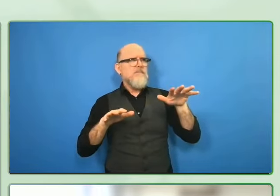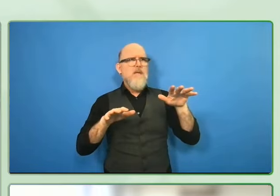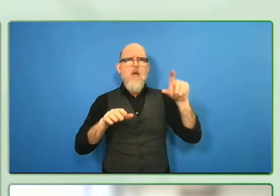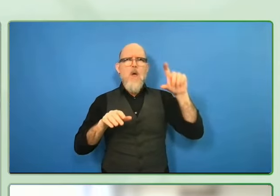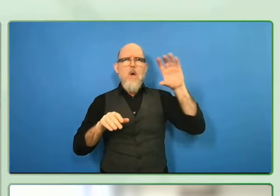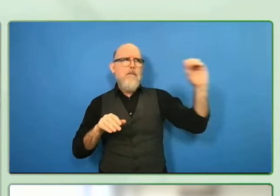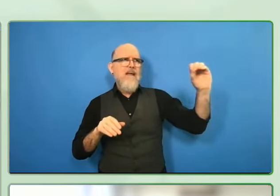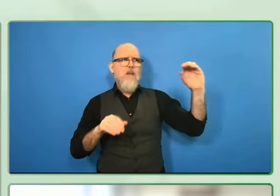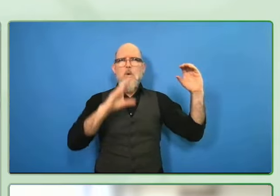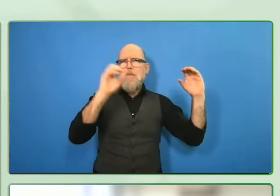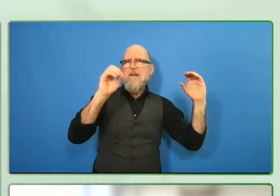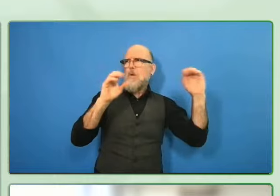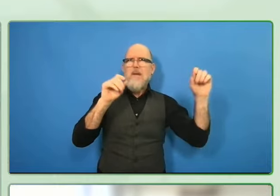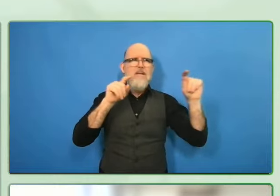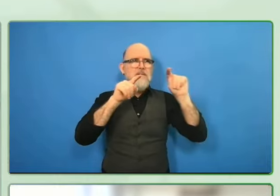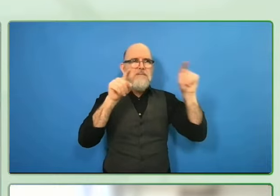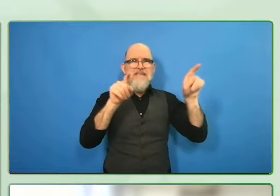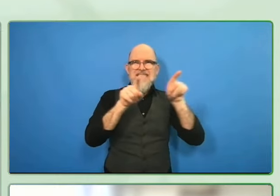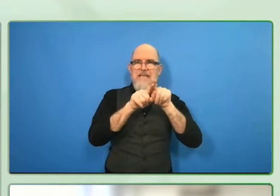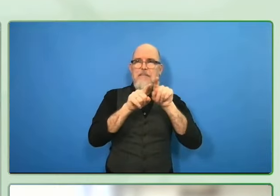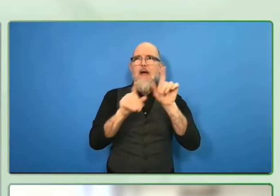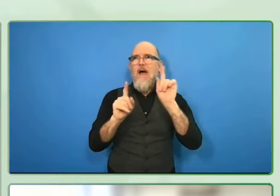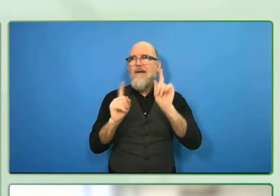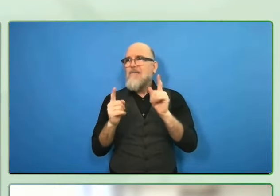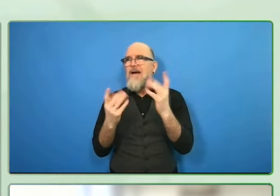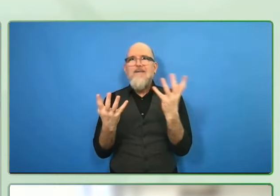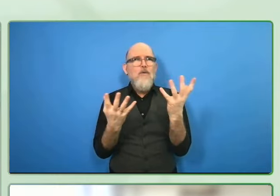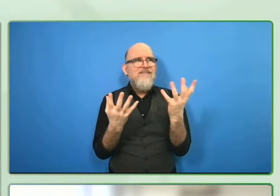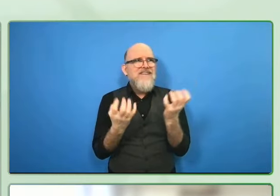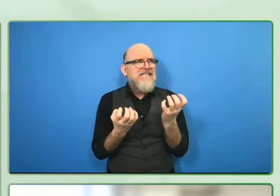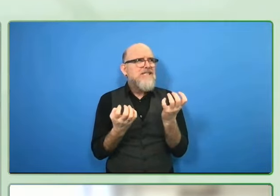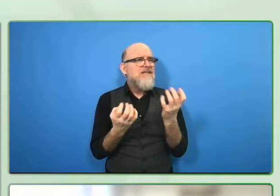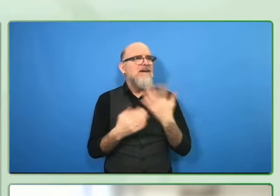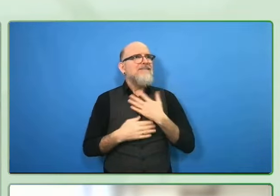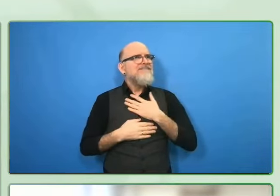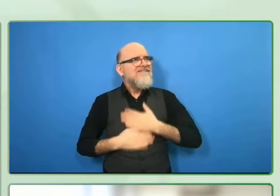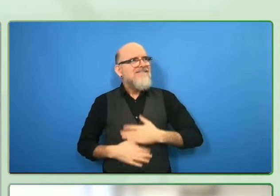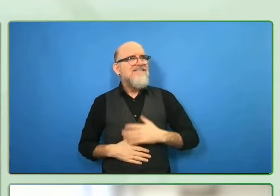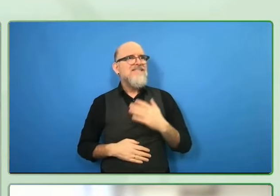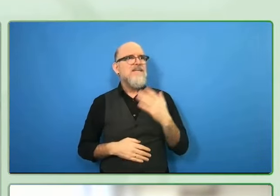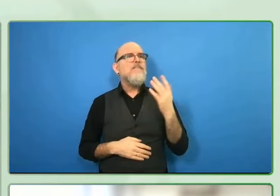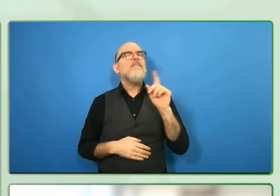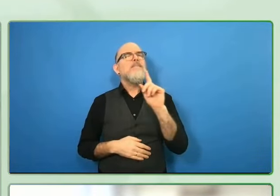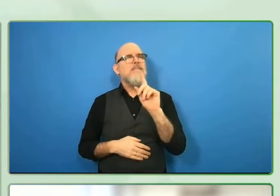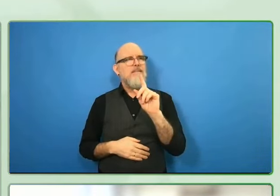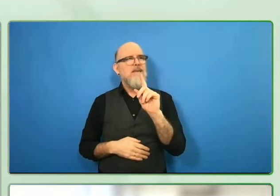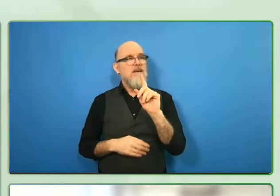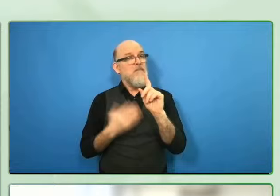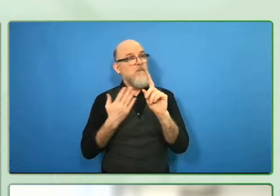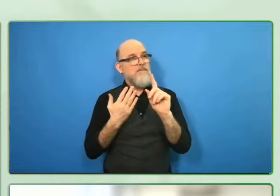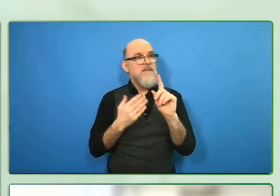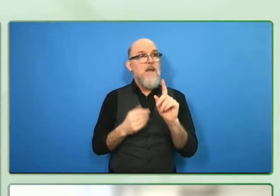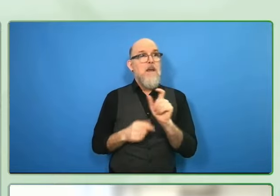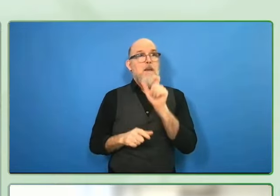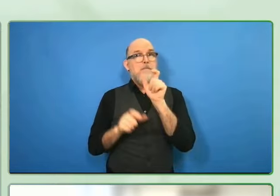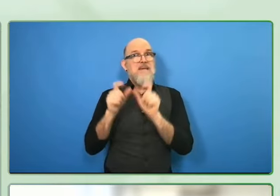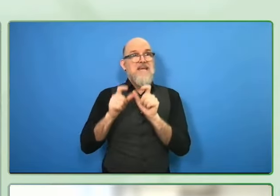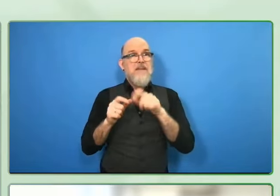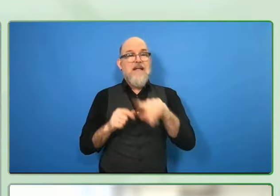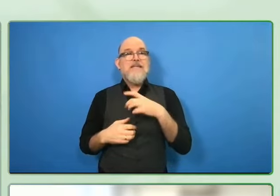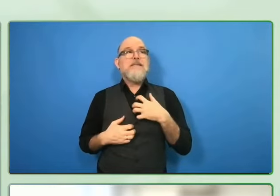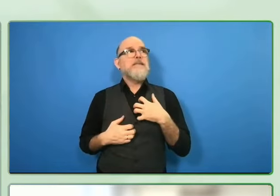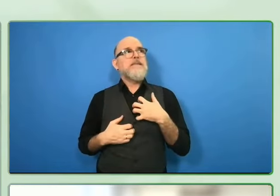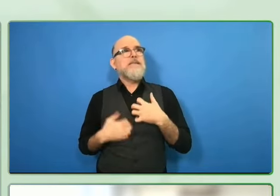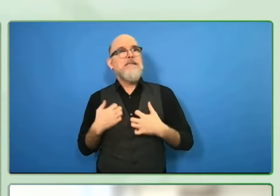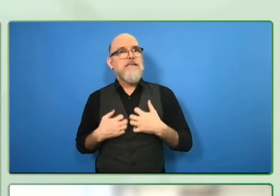against is the compliance paradox, where the more you try to comply, which means you ask and require your people to